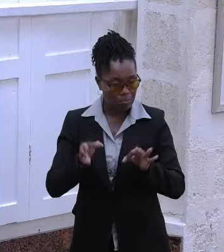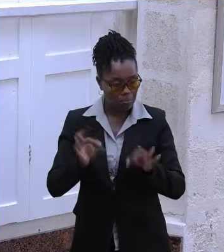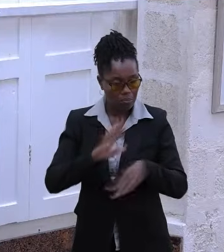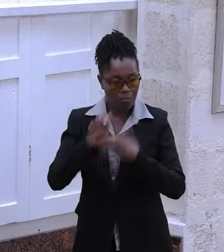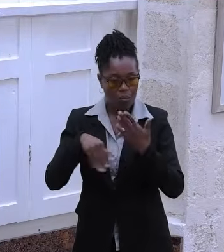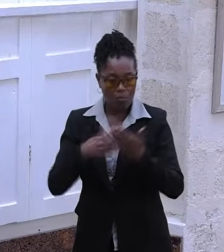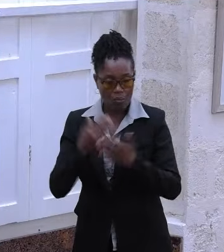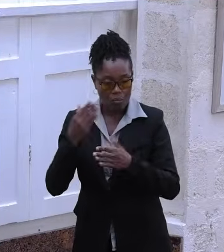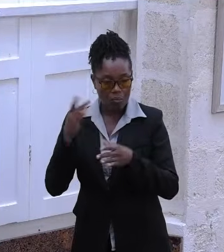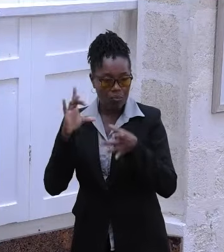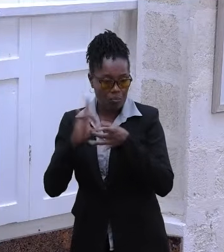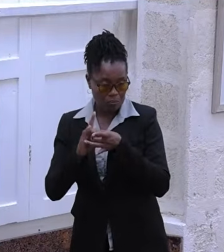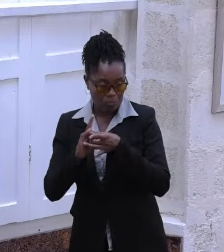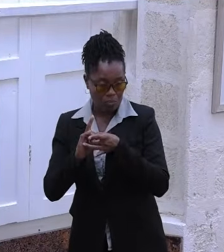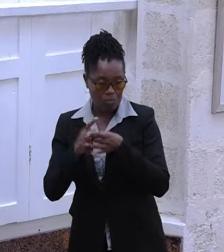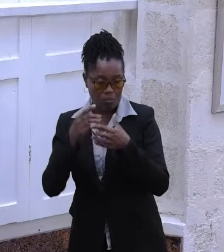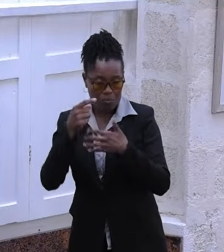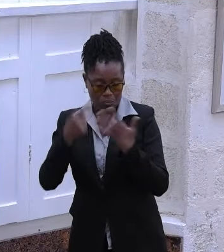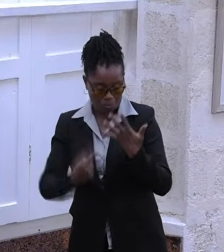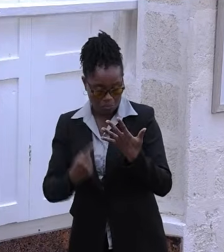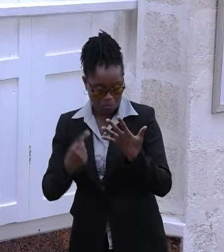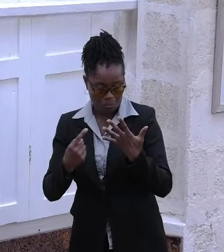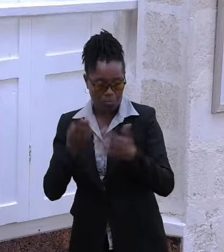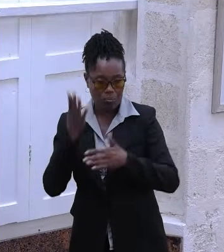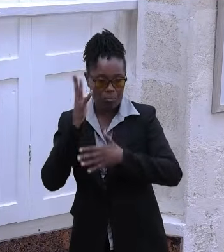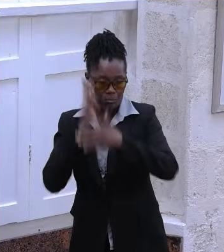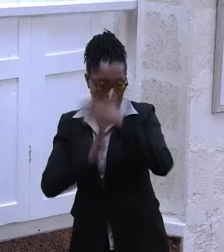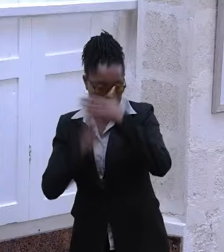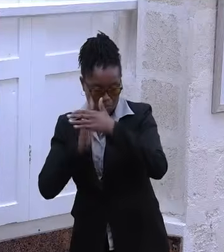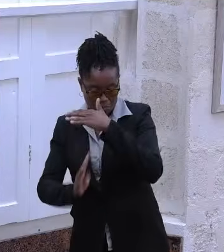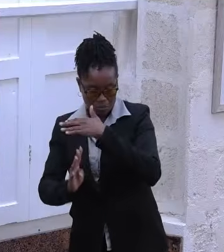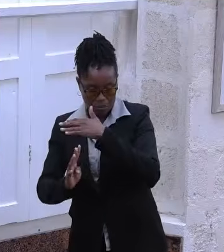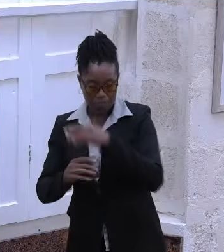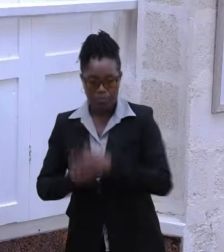immigration. So over to you.